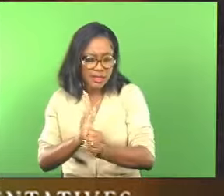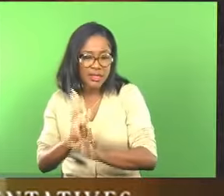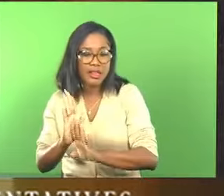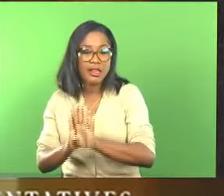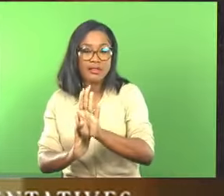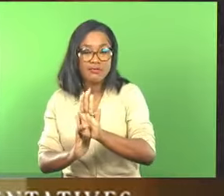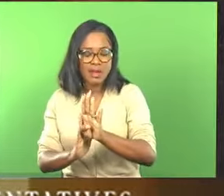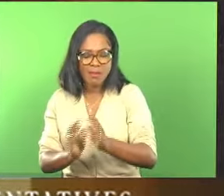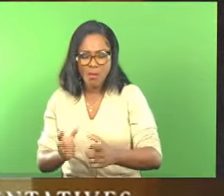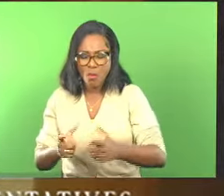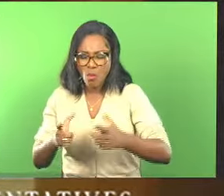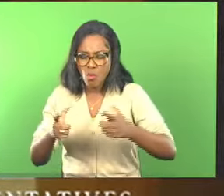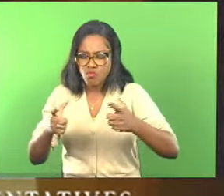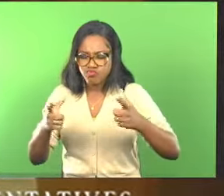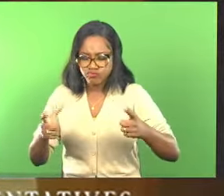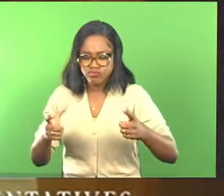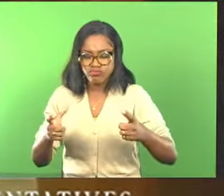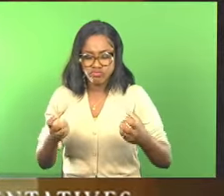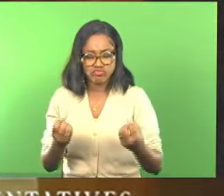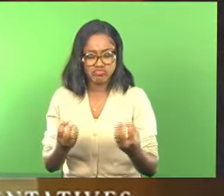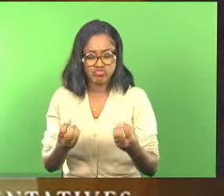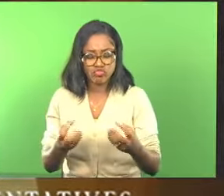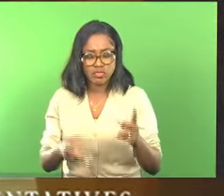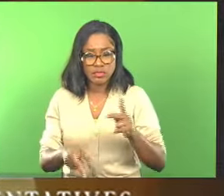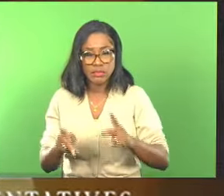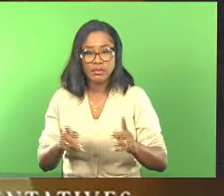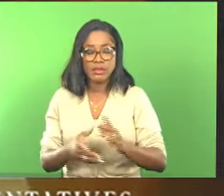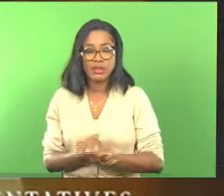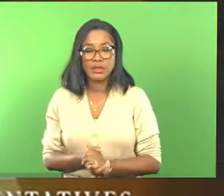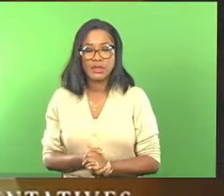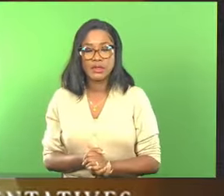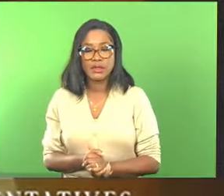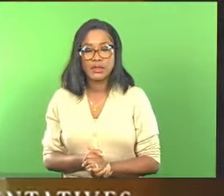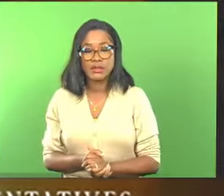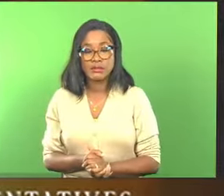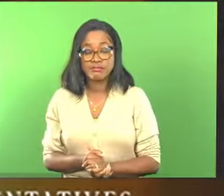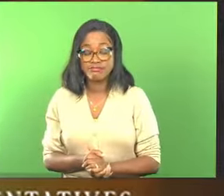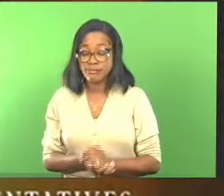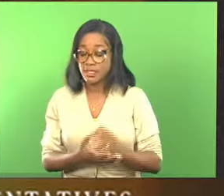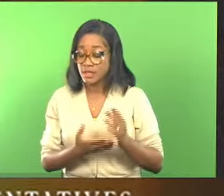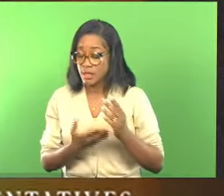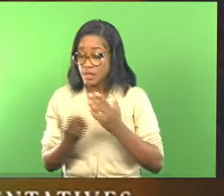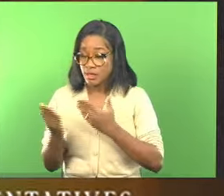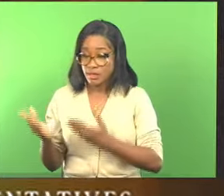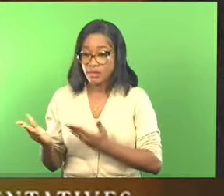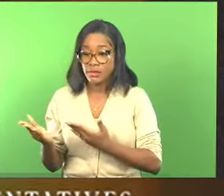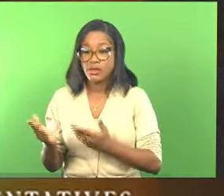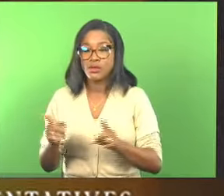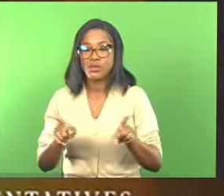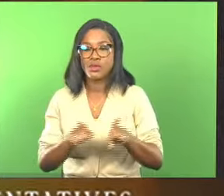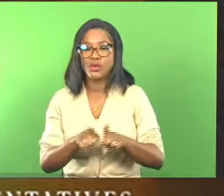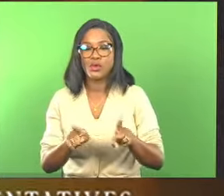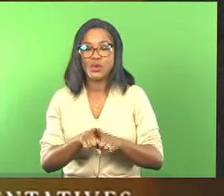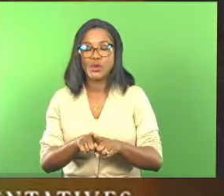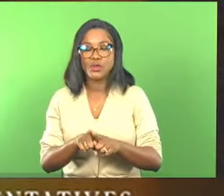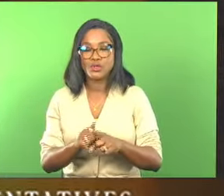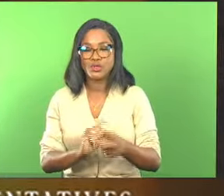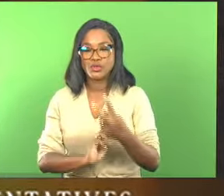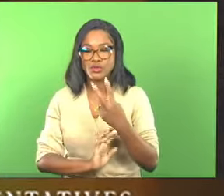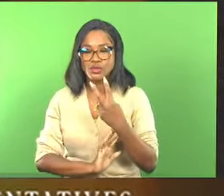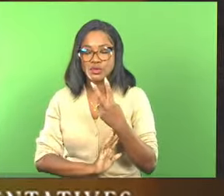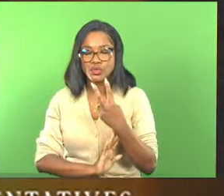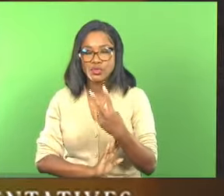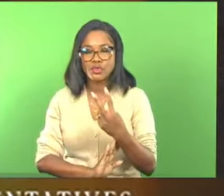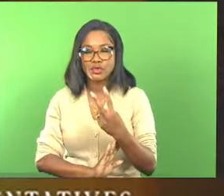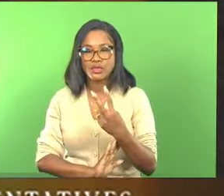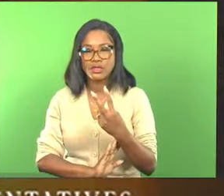a large scale. Friends, I also see our partnership in